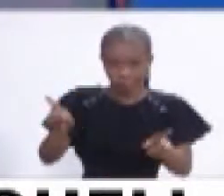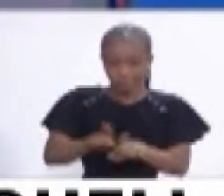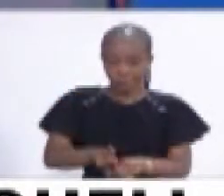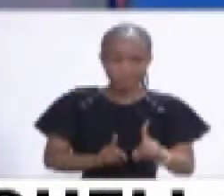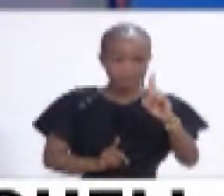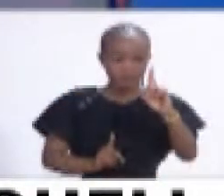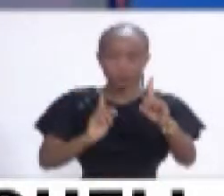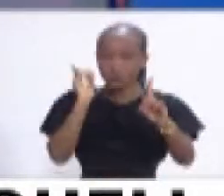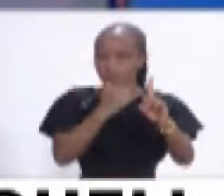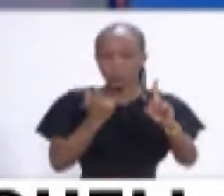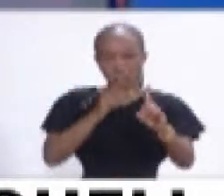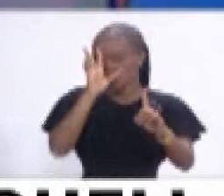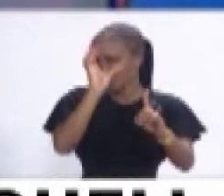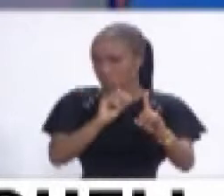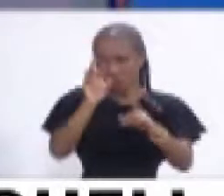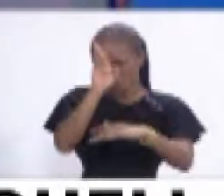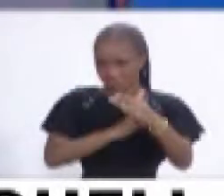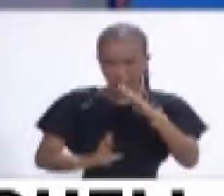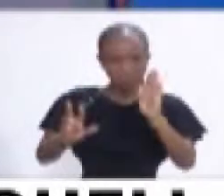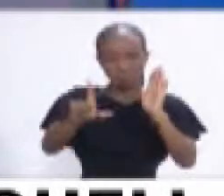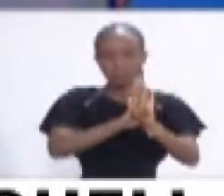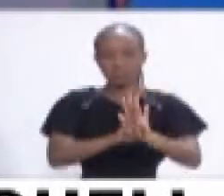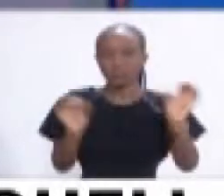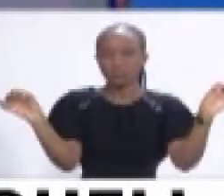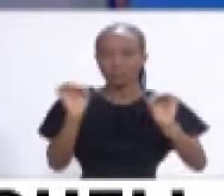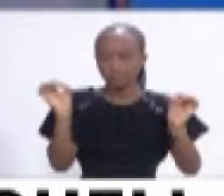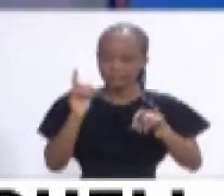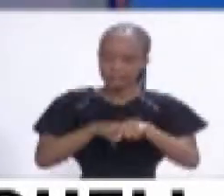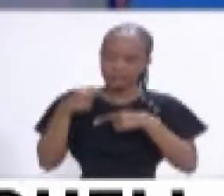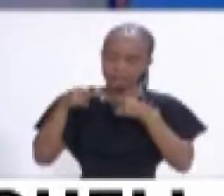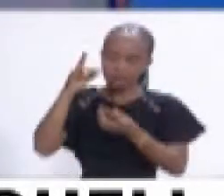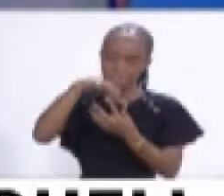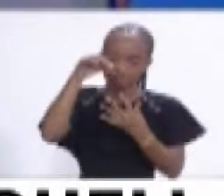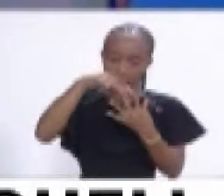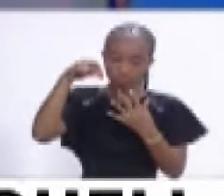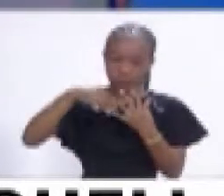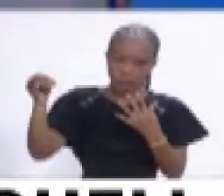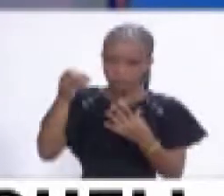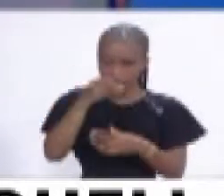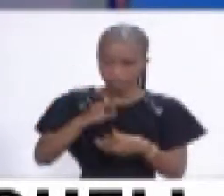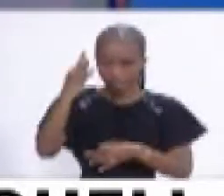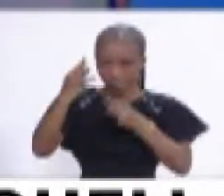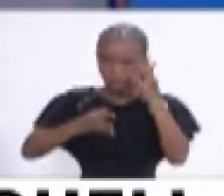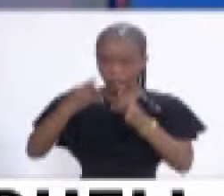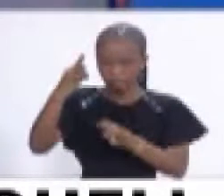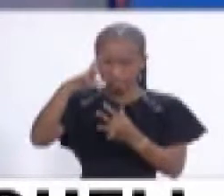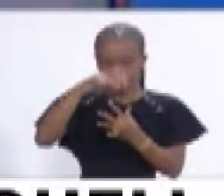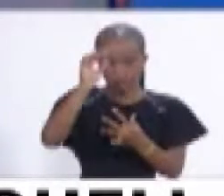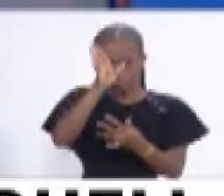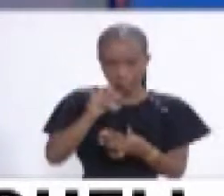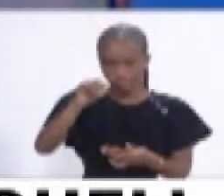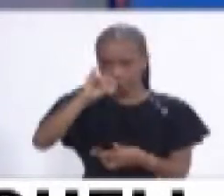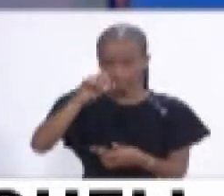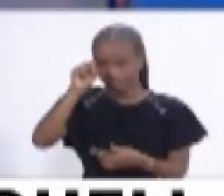one who has no regard for the law, even as he faulted his selective appointment of judges nominated by the